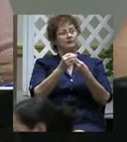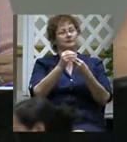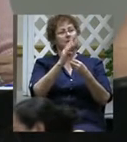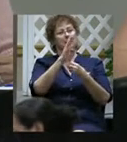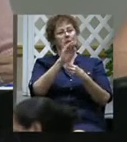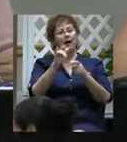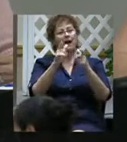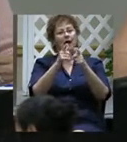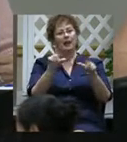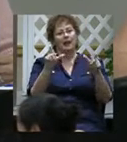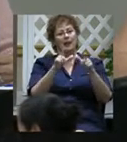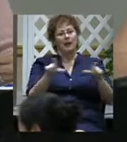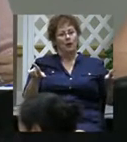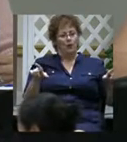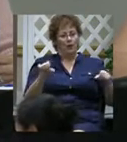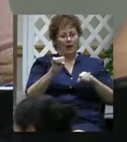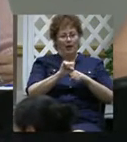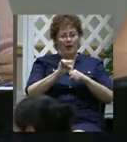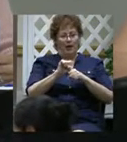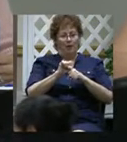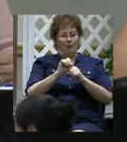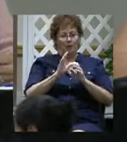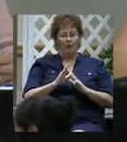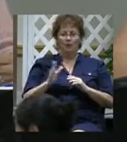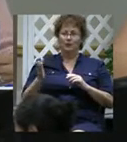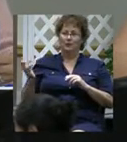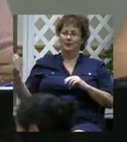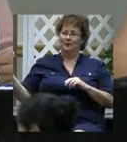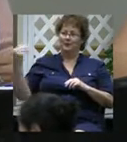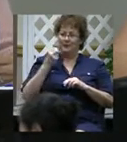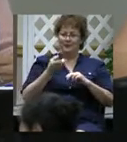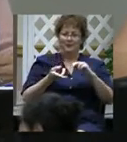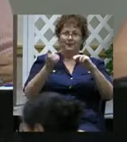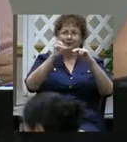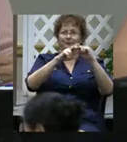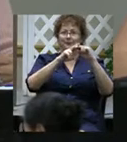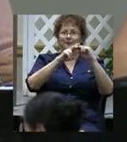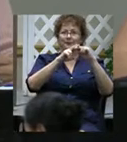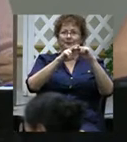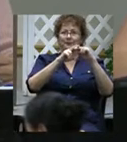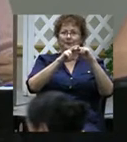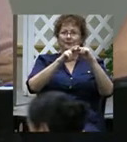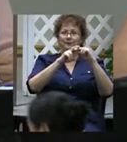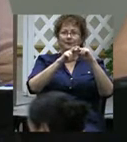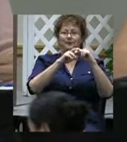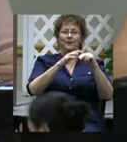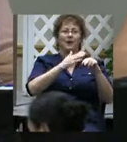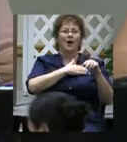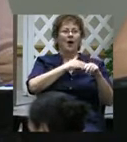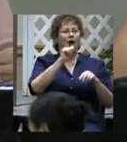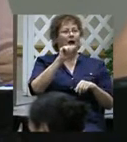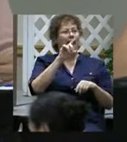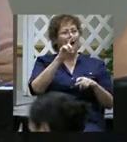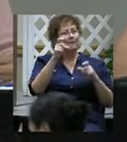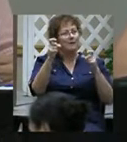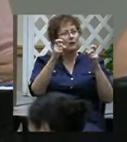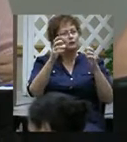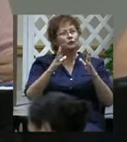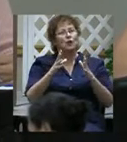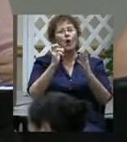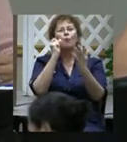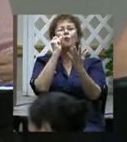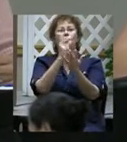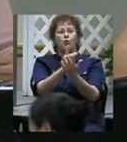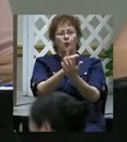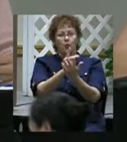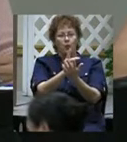bilingual employees also received a pay increase. Our administration approved